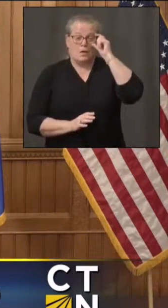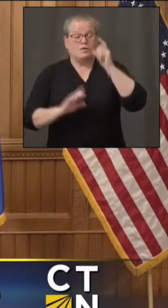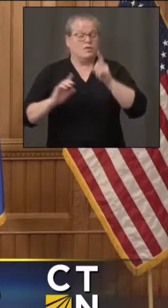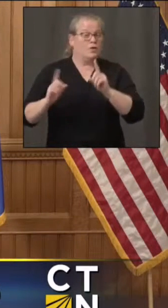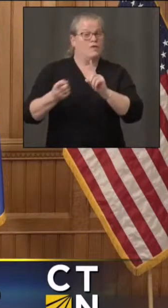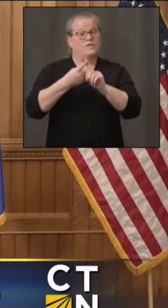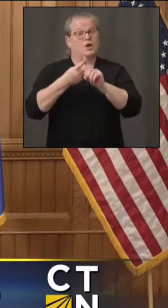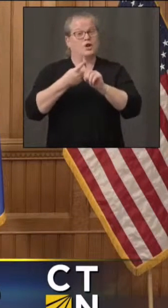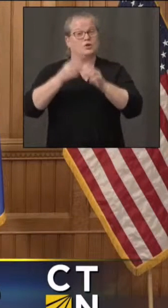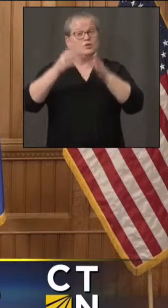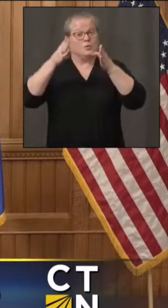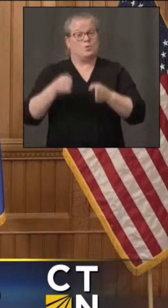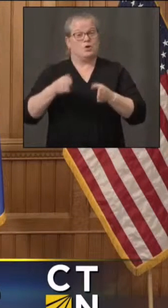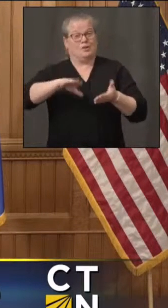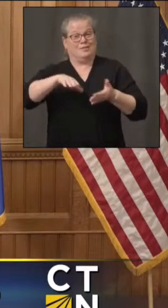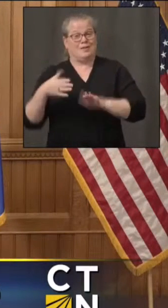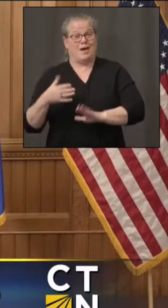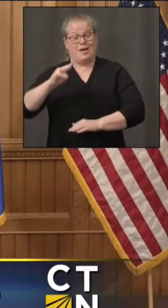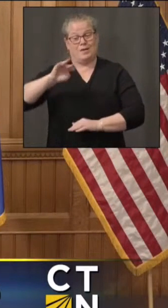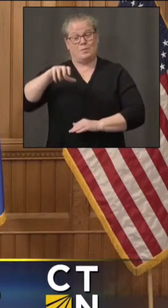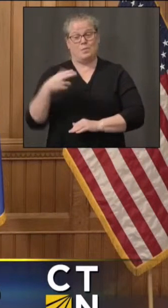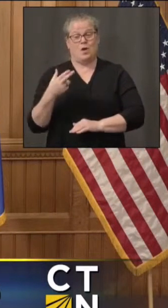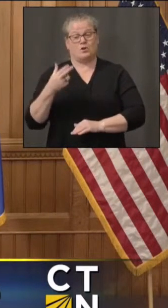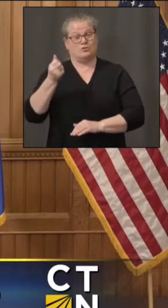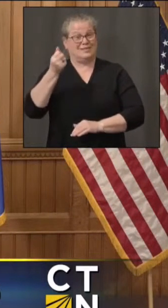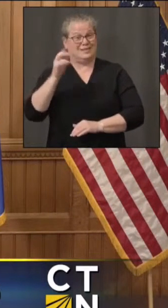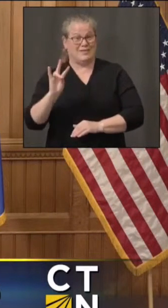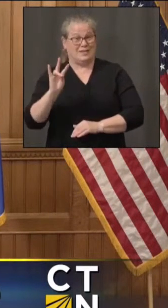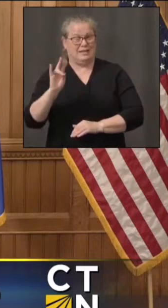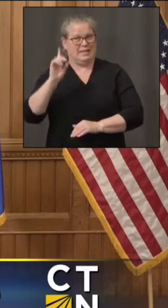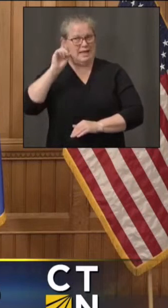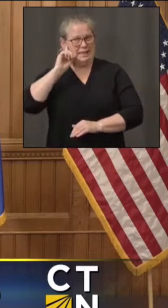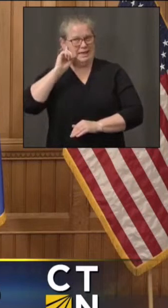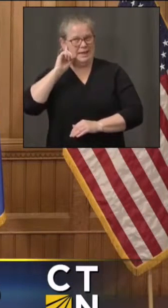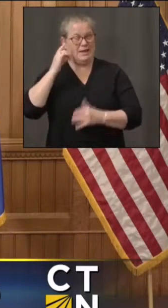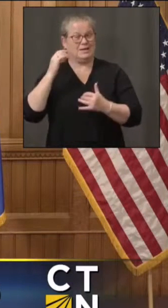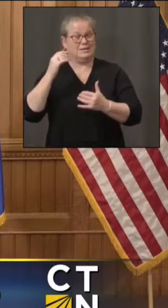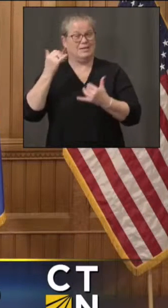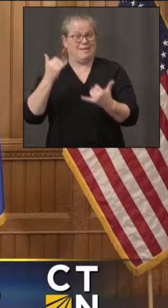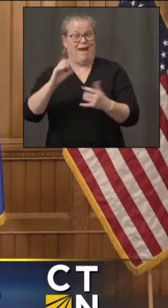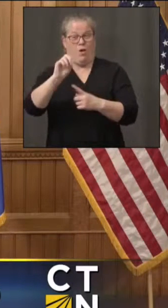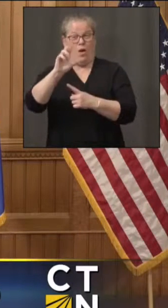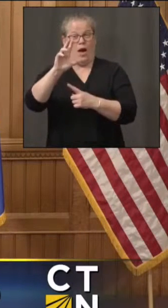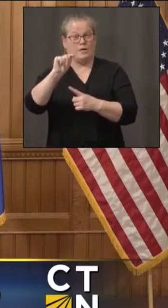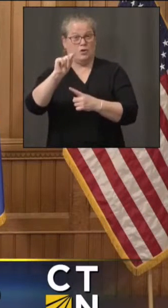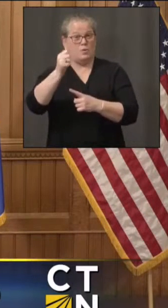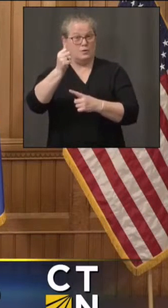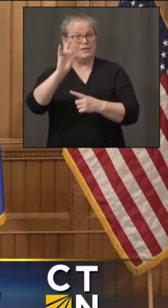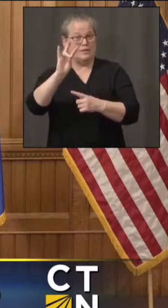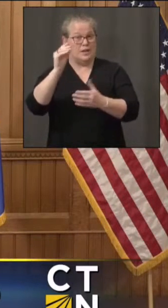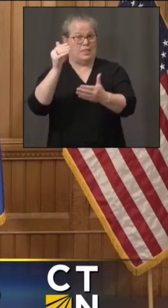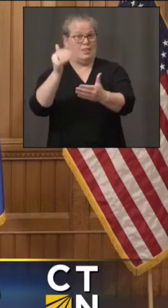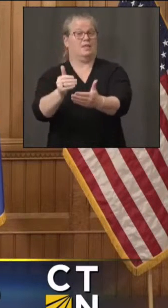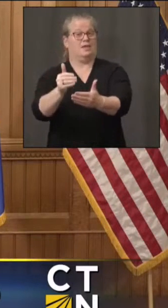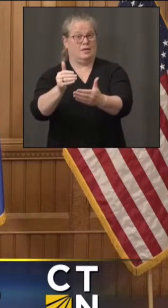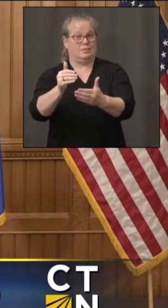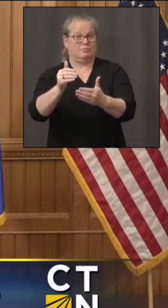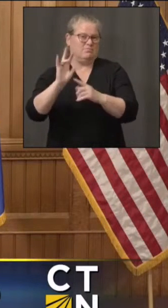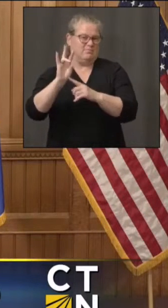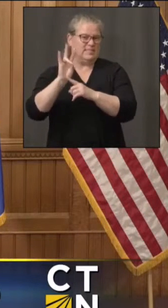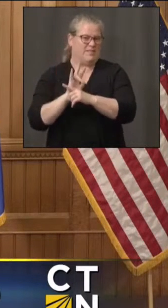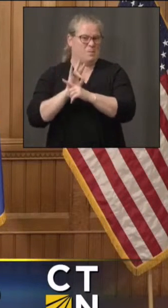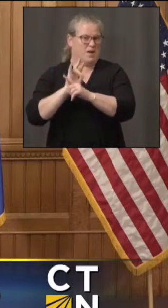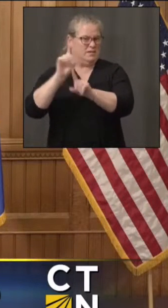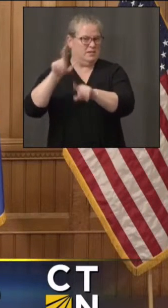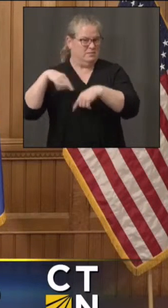on March 17th, I think it was. And in that first X hundred patients,